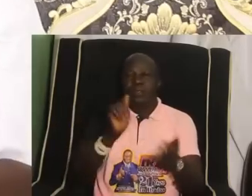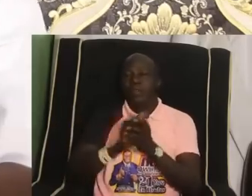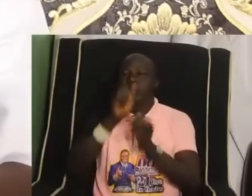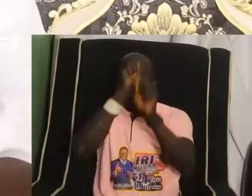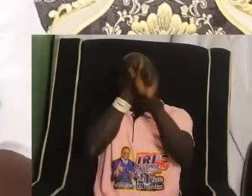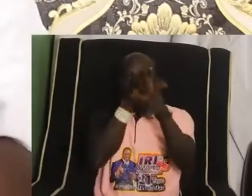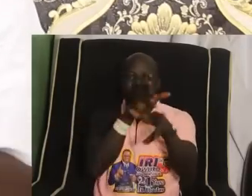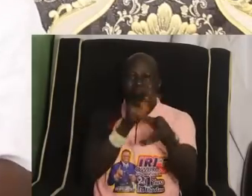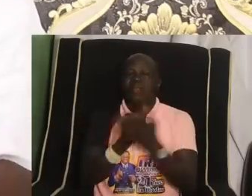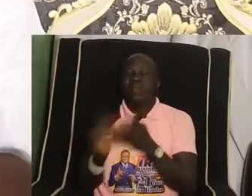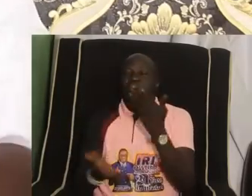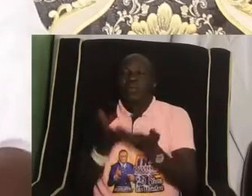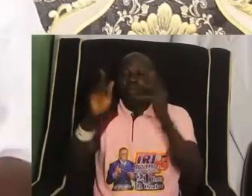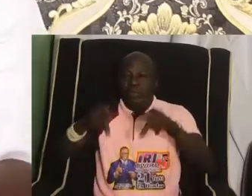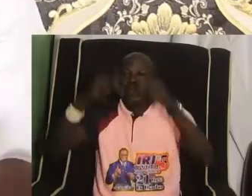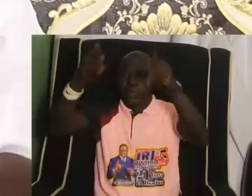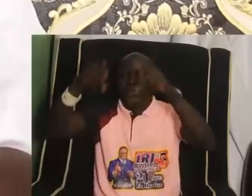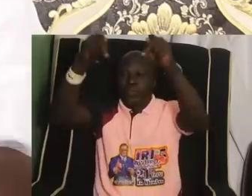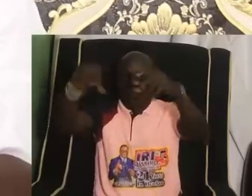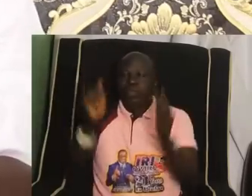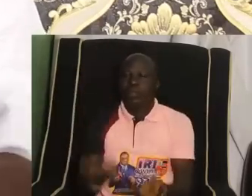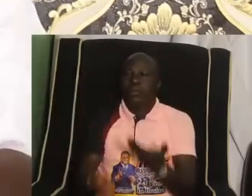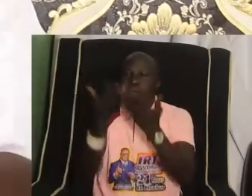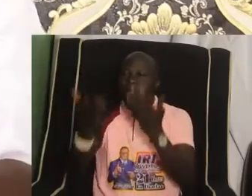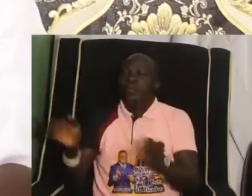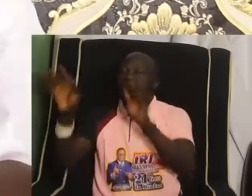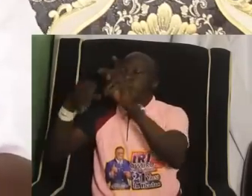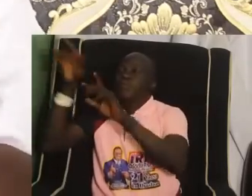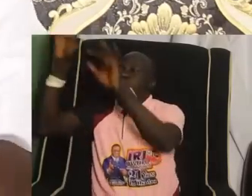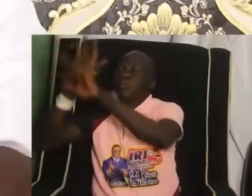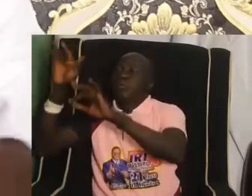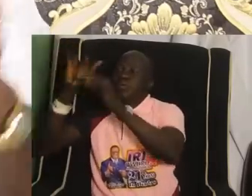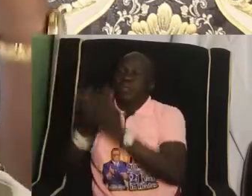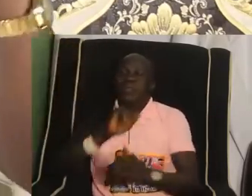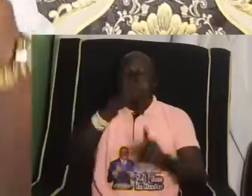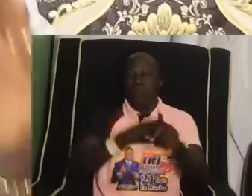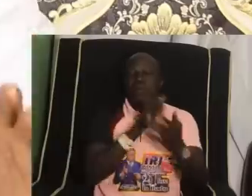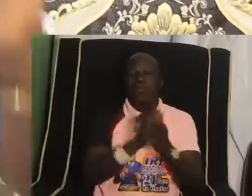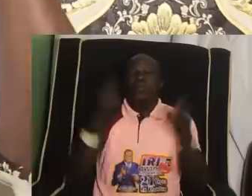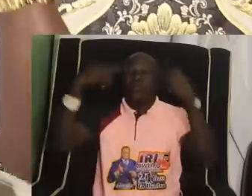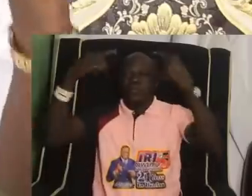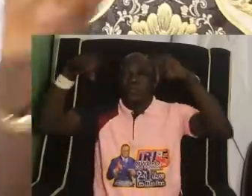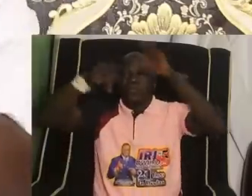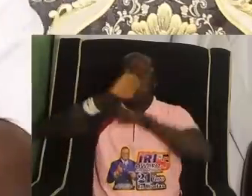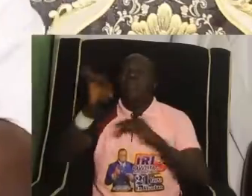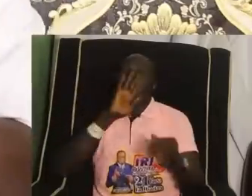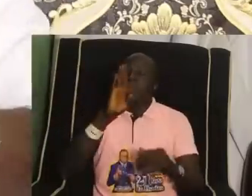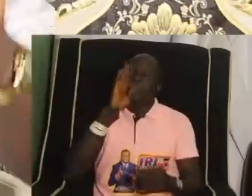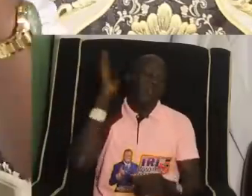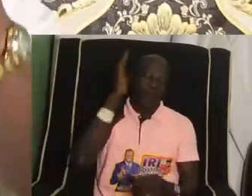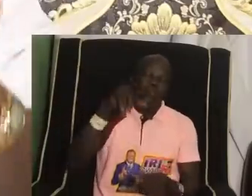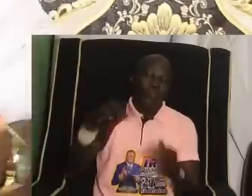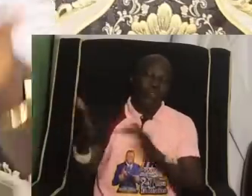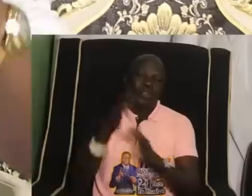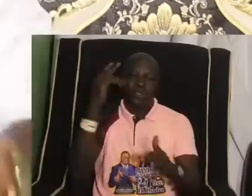month of blessing. Osu Igbega. Month of promotion. Osu Anu. Month of mercy. Osu Aseyori. Month of success. Be lo ma ri fun Olorun ko je. So shall it be for you in